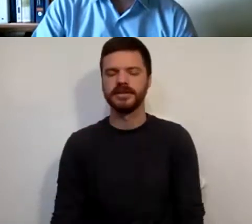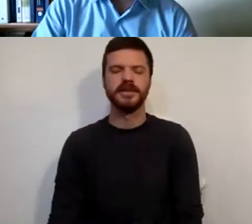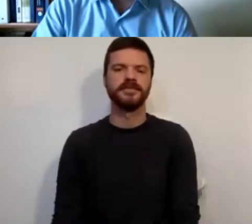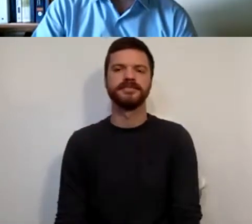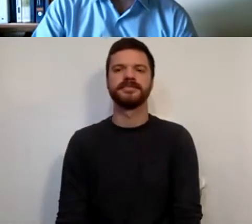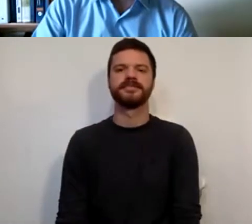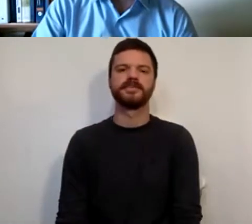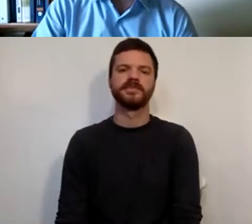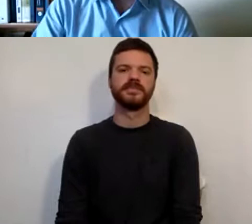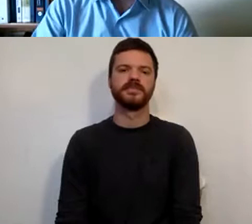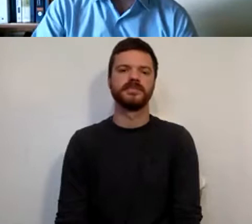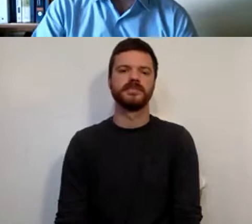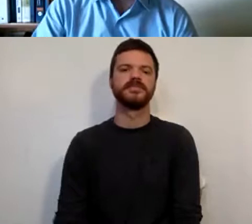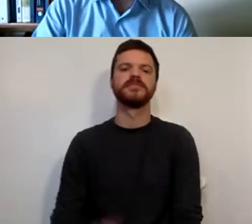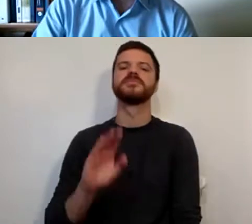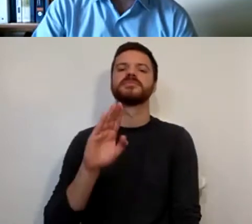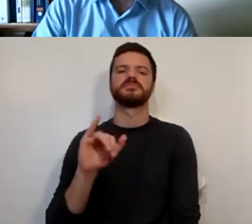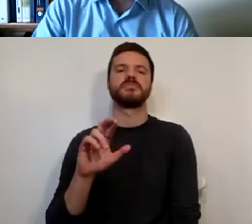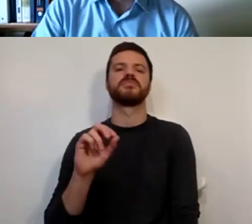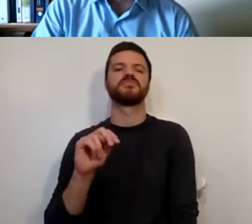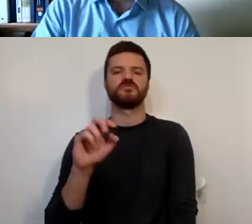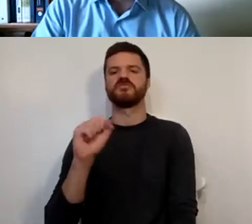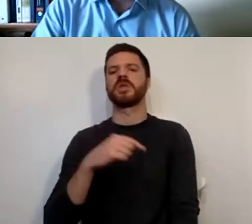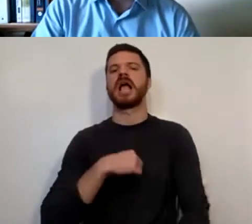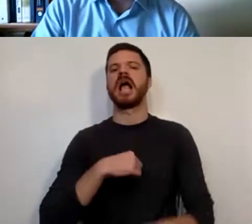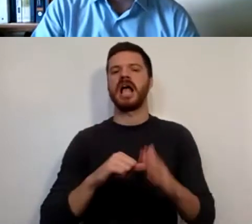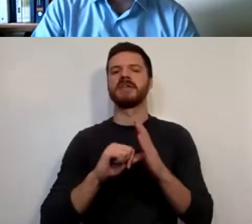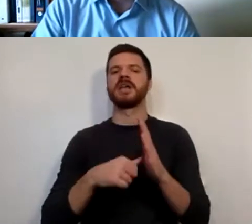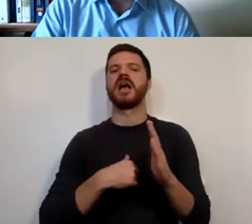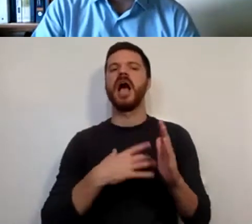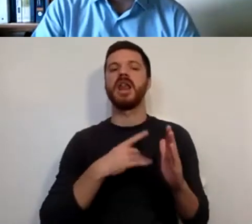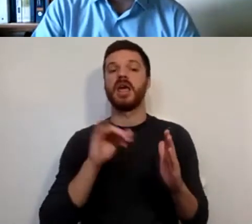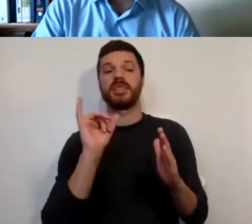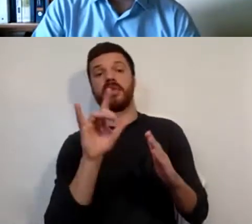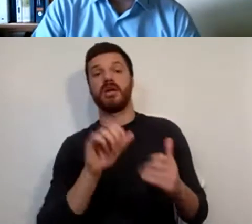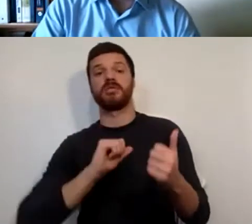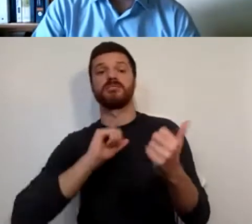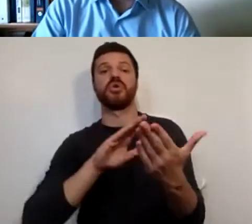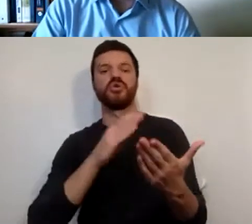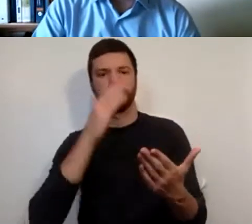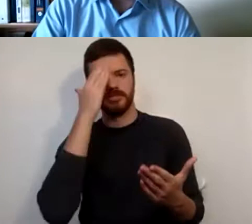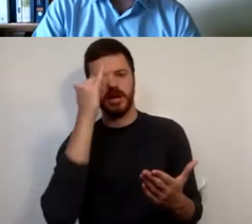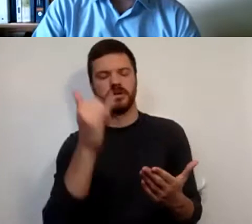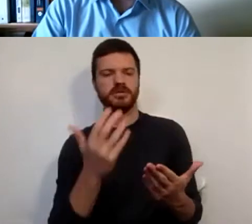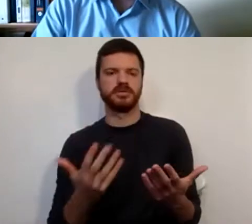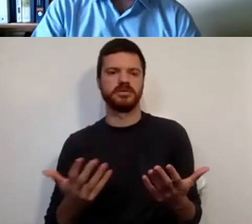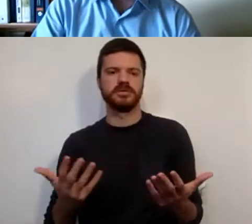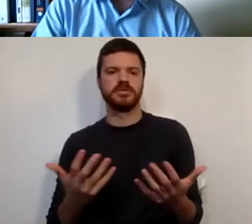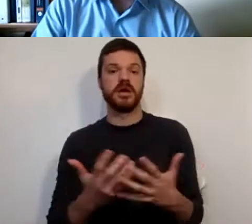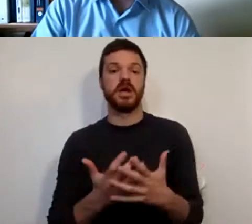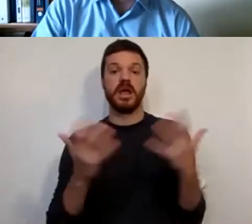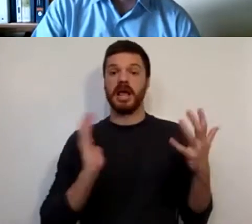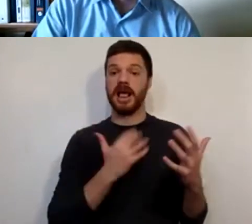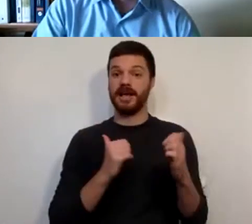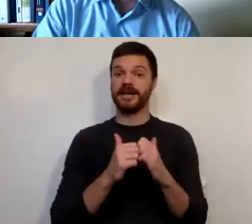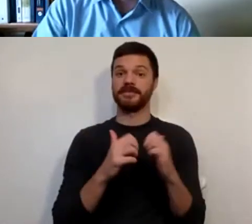Yeah, and I would just emphasize, like, I like that approach, Andrew, in the sense that, again, I think a lot of our implementation strategies